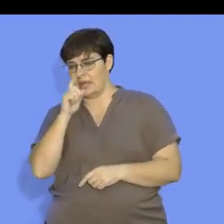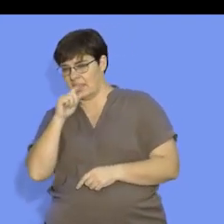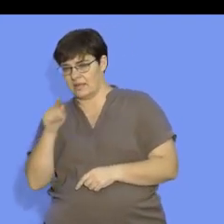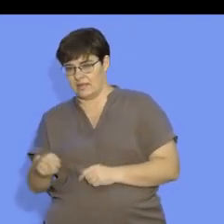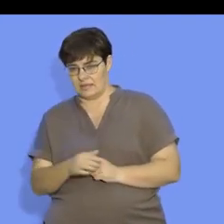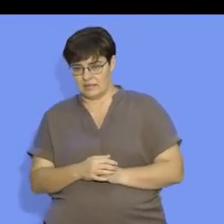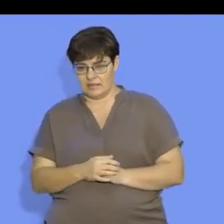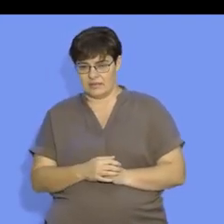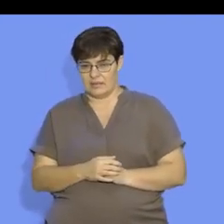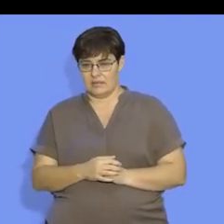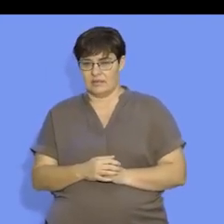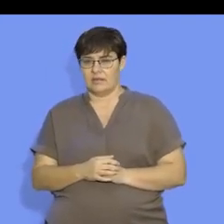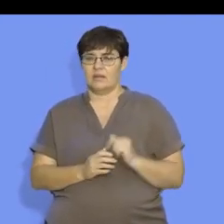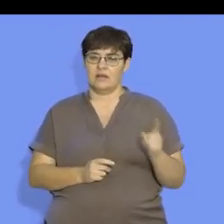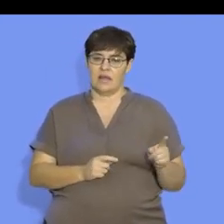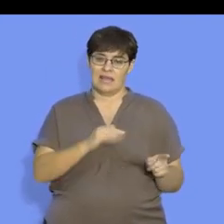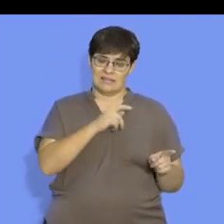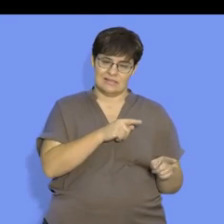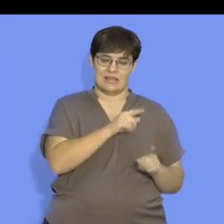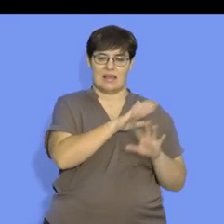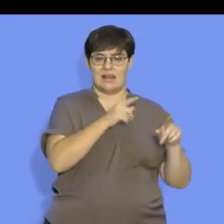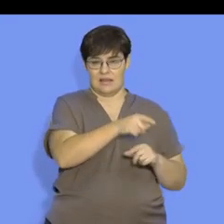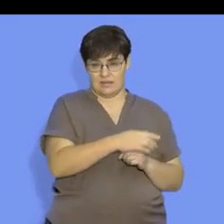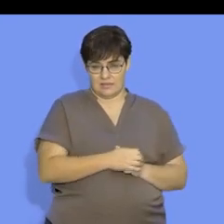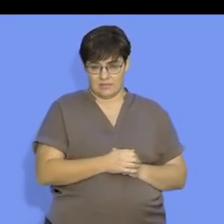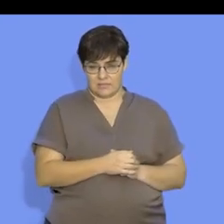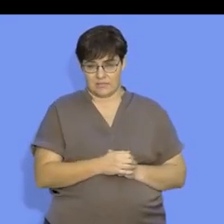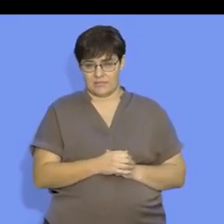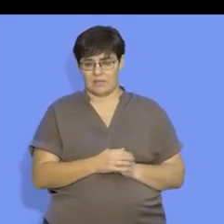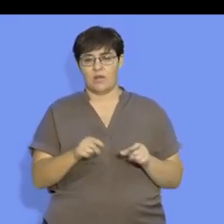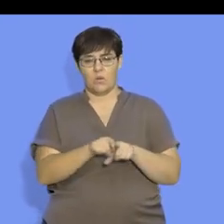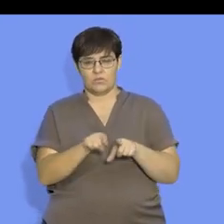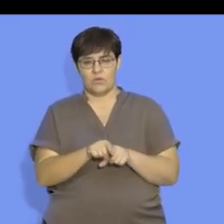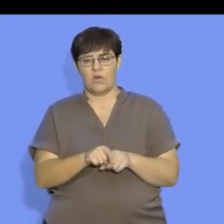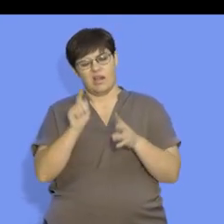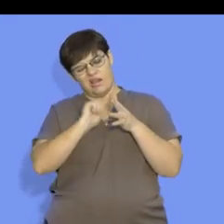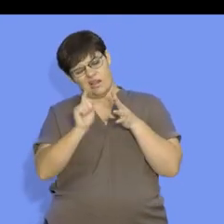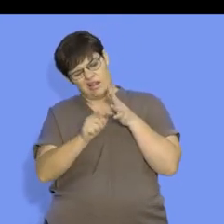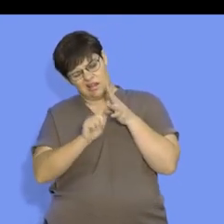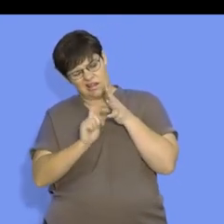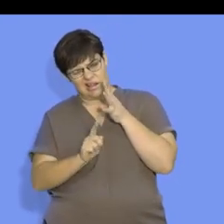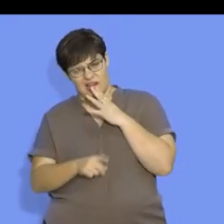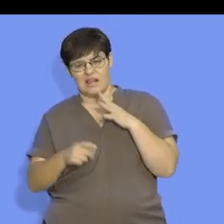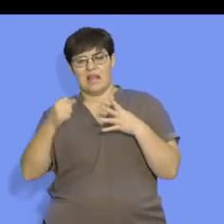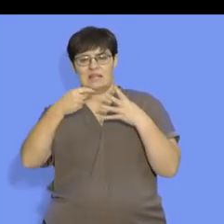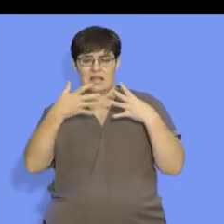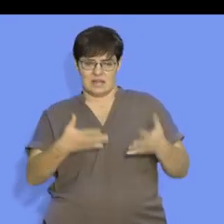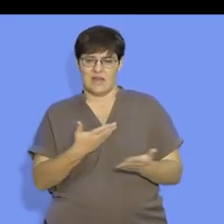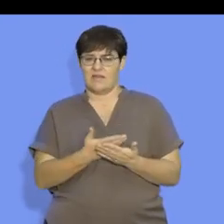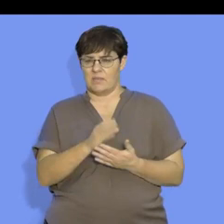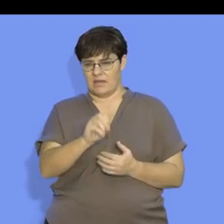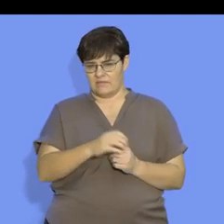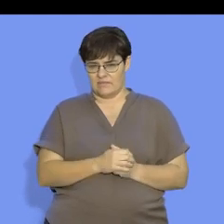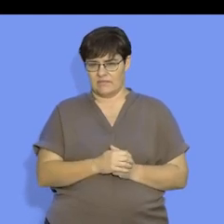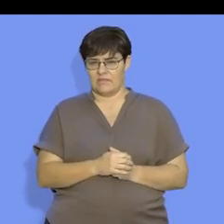is pink in color, right? So these are different indicators. And then also have multiple indicators that